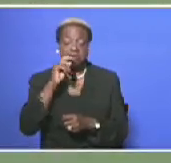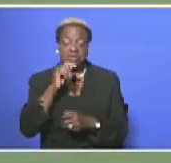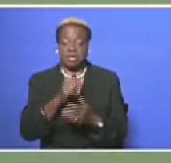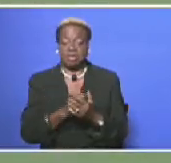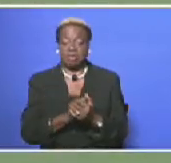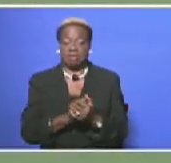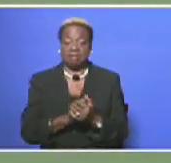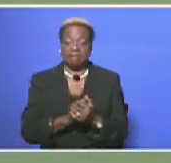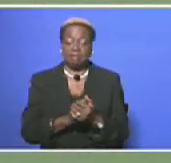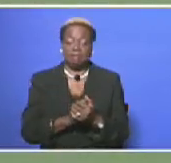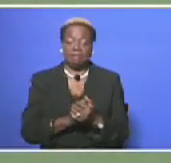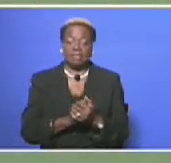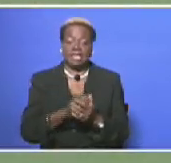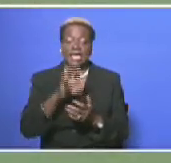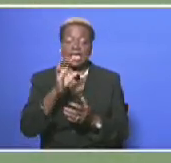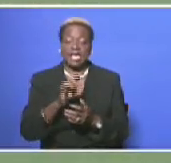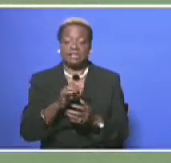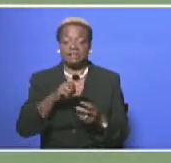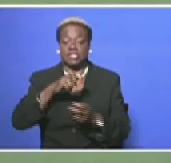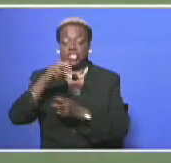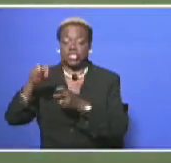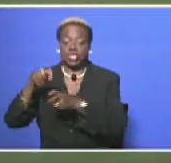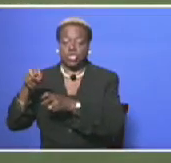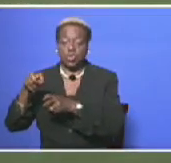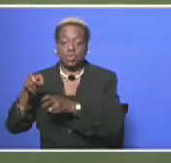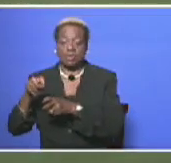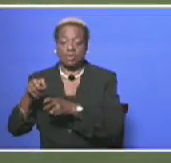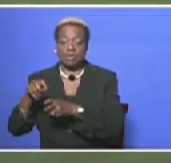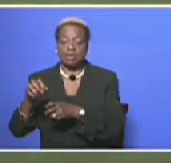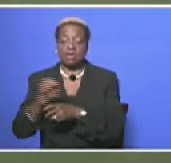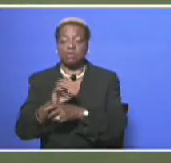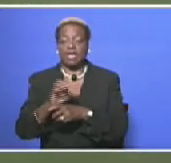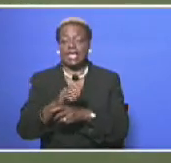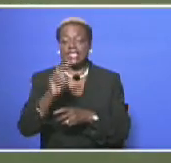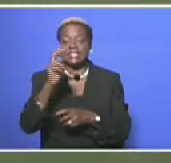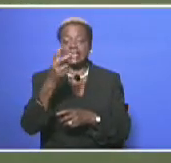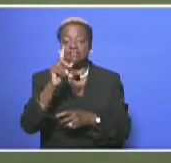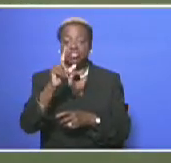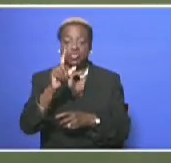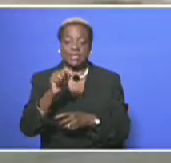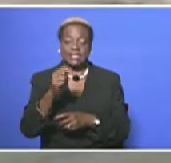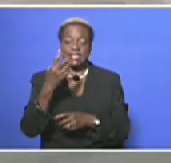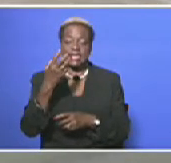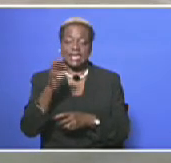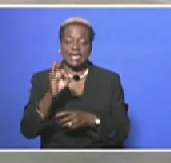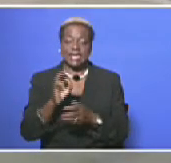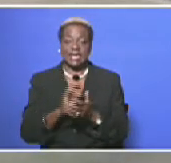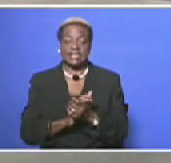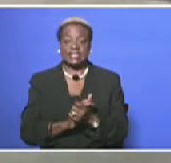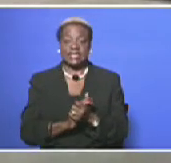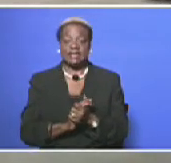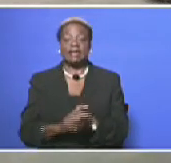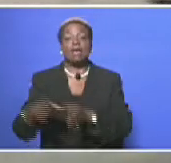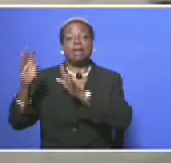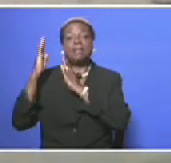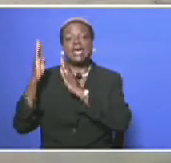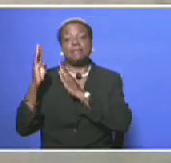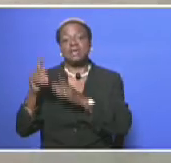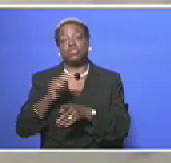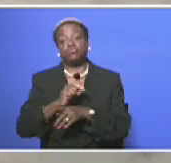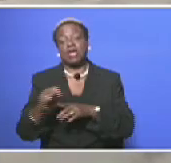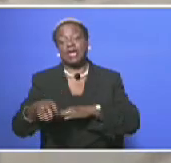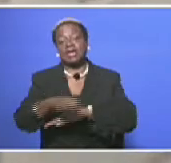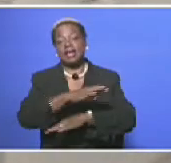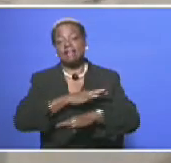would mark the 8th of his tour career and his 2nd of 2019. The pipeline for Bahamian track and field athletes to the University